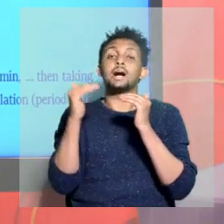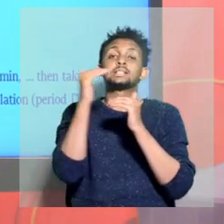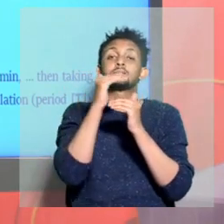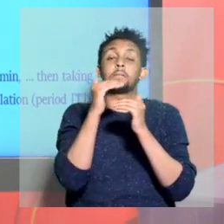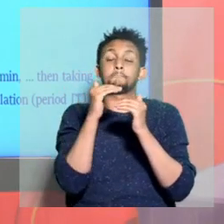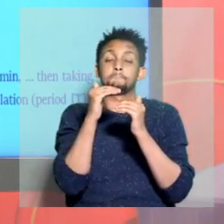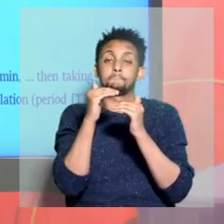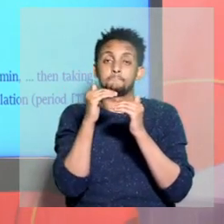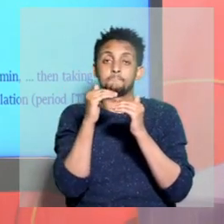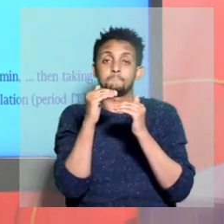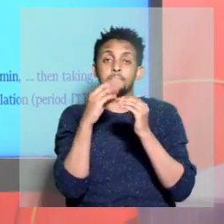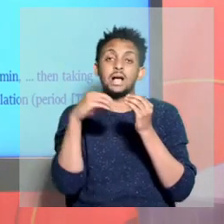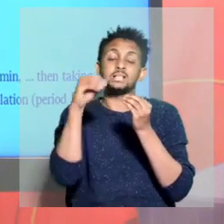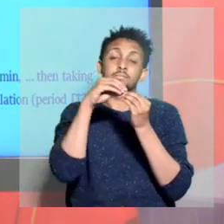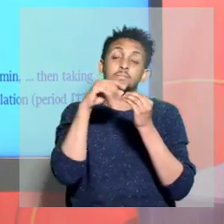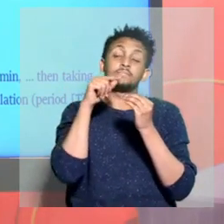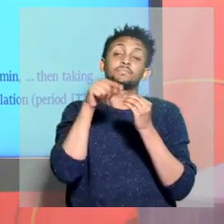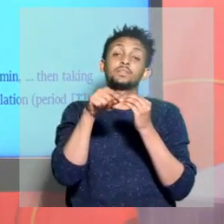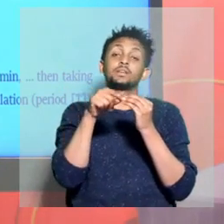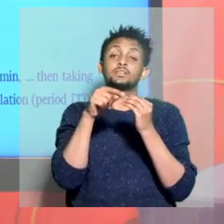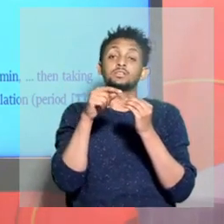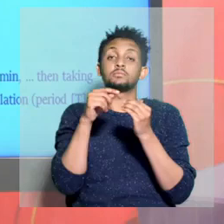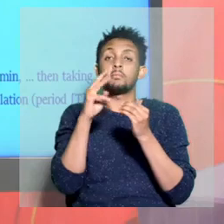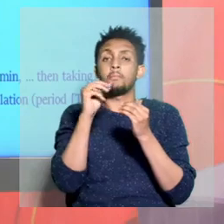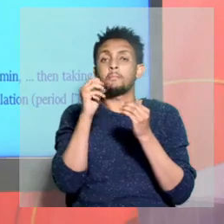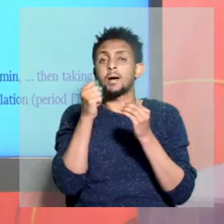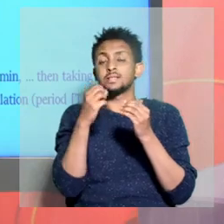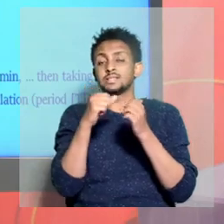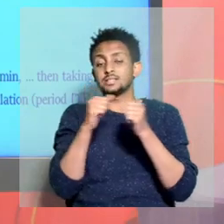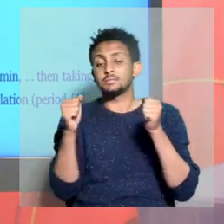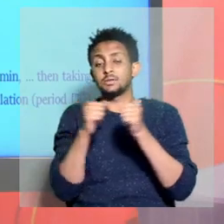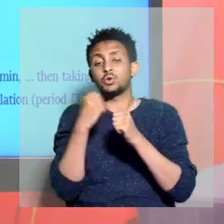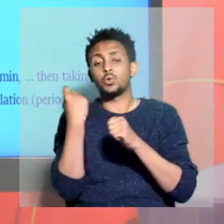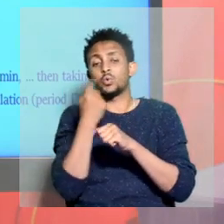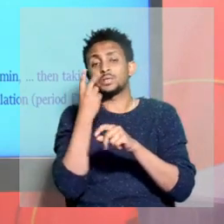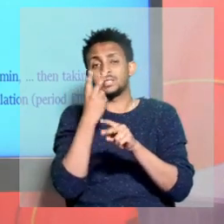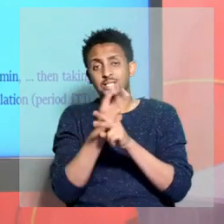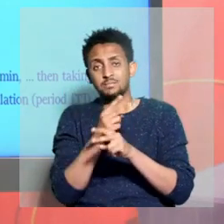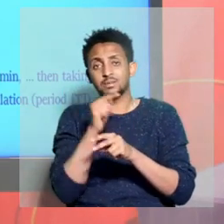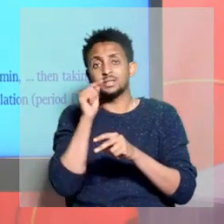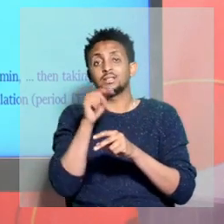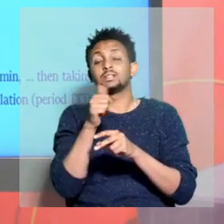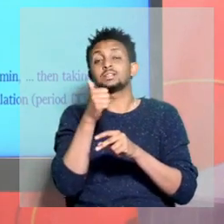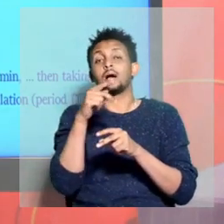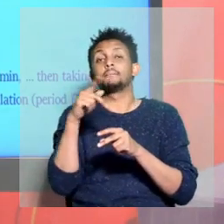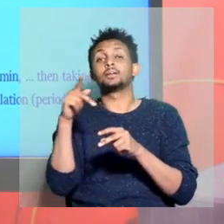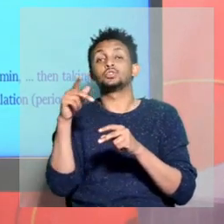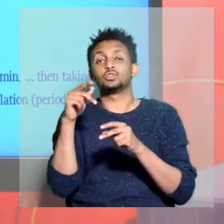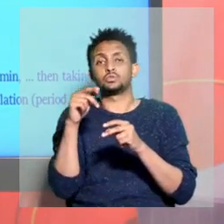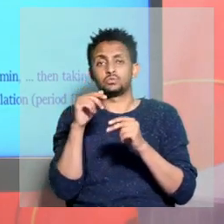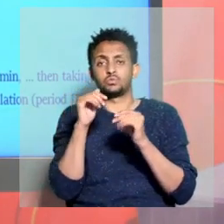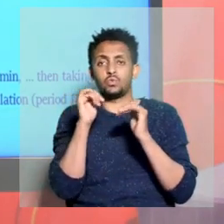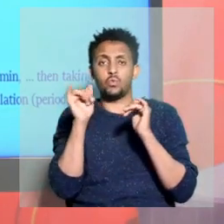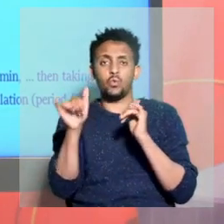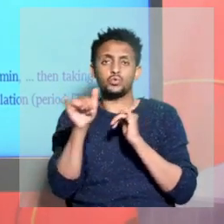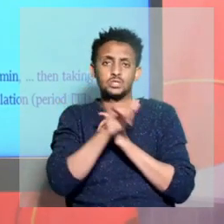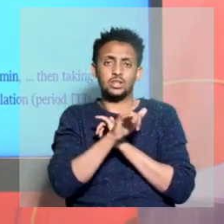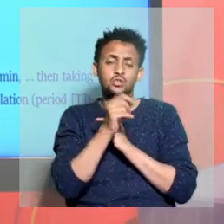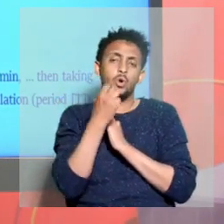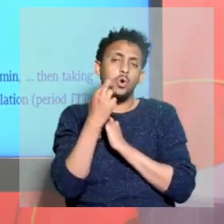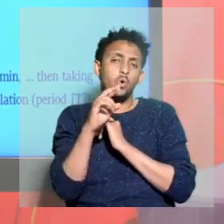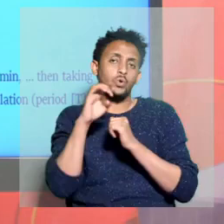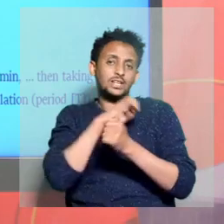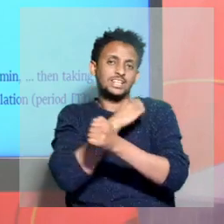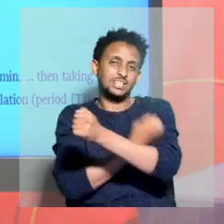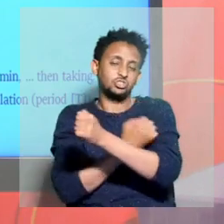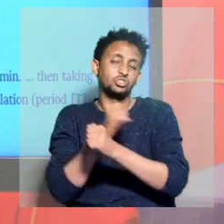possible amplitude, so that this mass spring system always keeps its amplitude constant or the